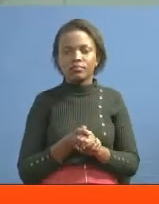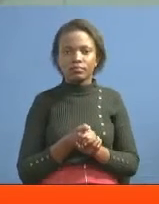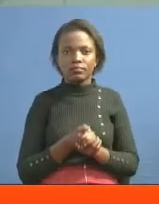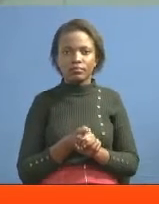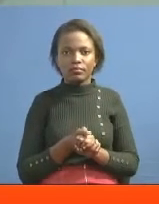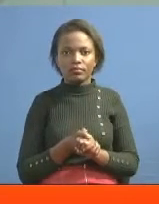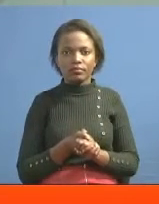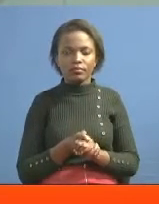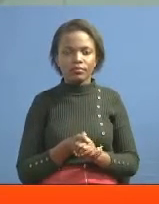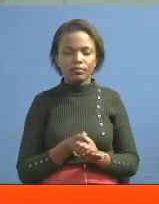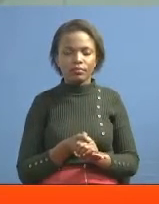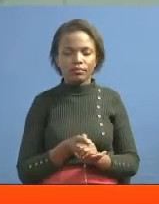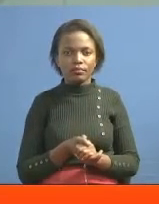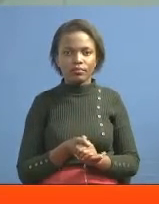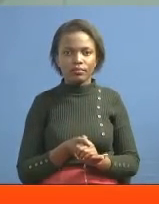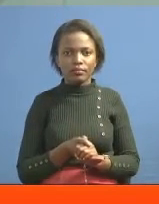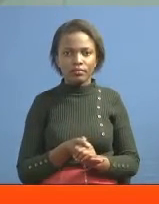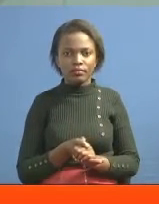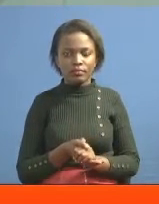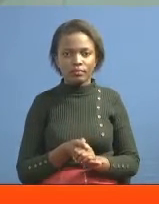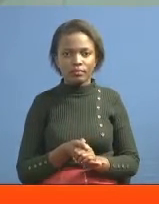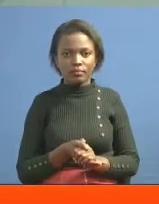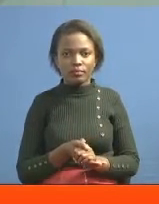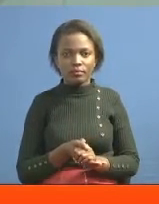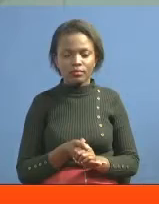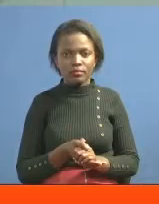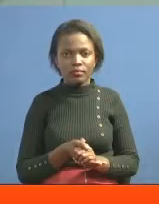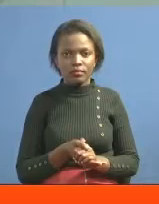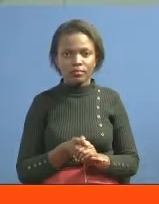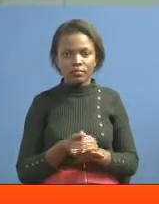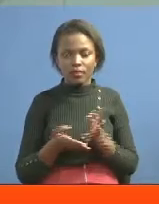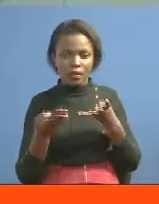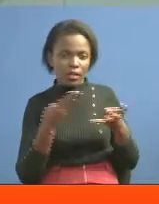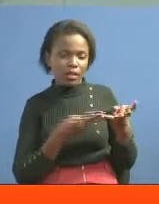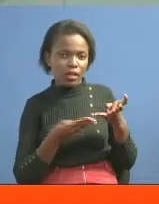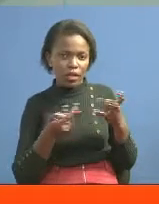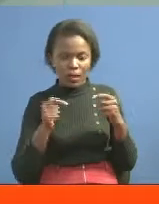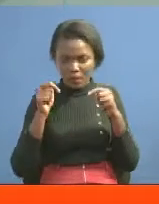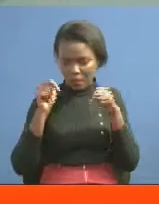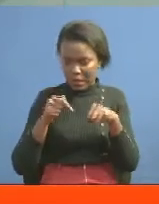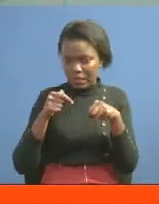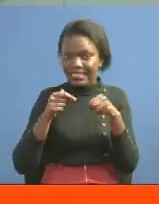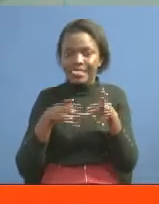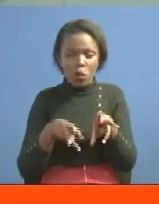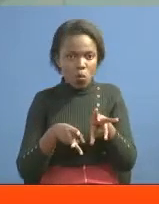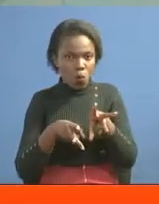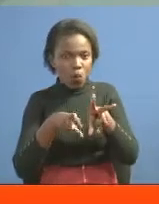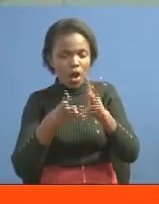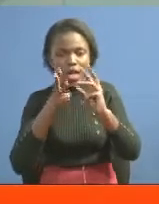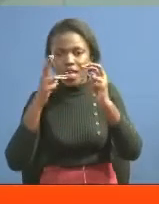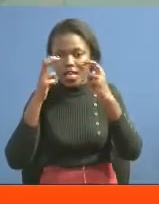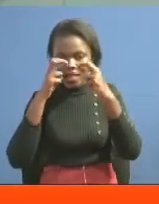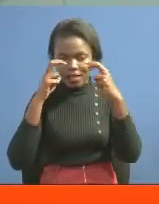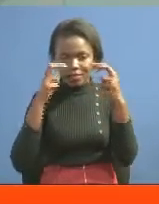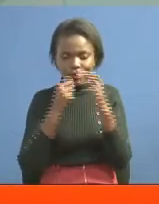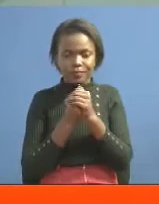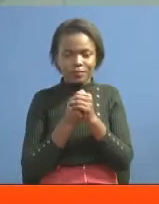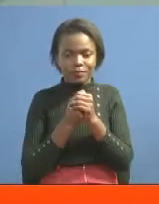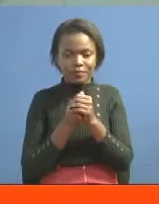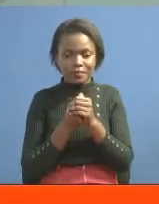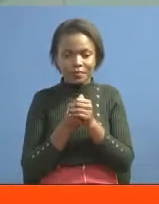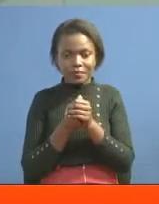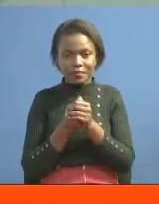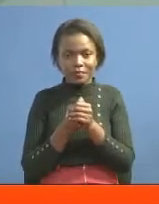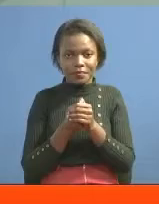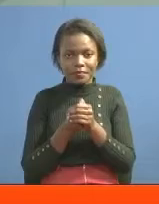is really making it big. So in short, what I'm trying to say is that businesses must find a way, or if you're coming in, then you must find a way of playing in that